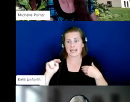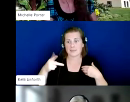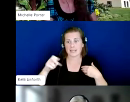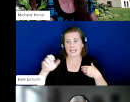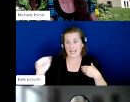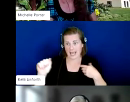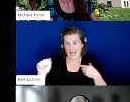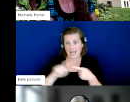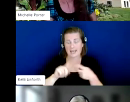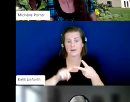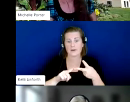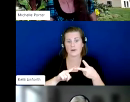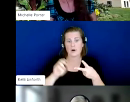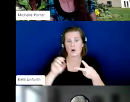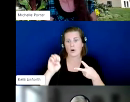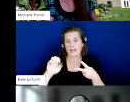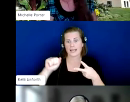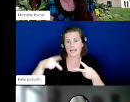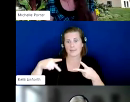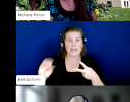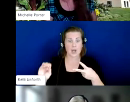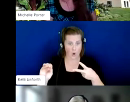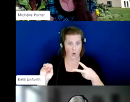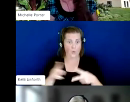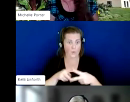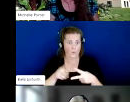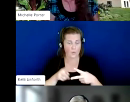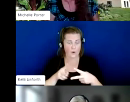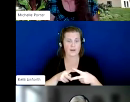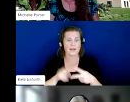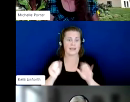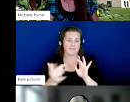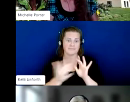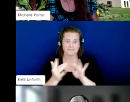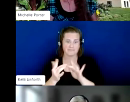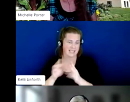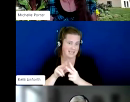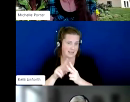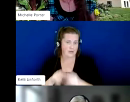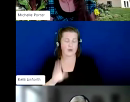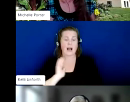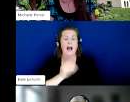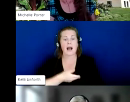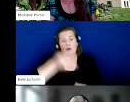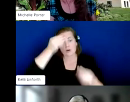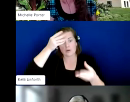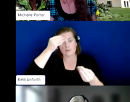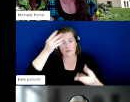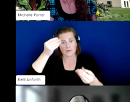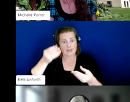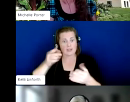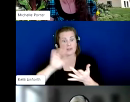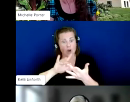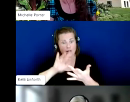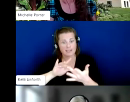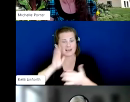CNPEA or EAPO, and our contact information will be available at the end of the presentation.